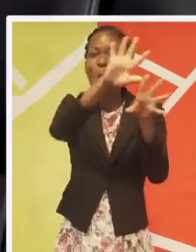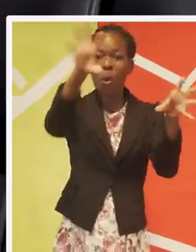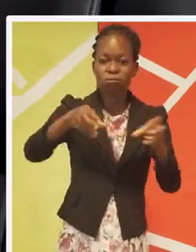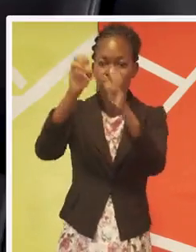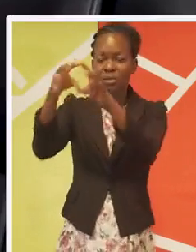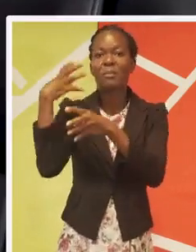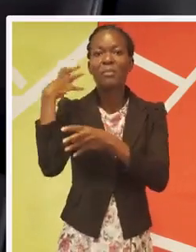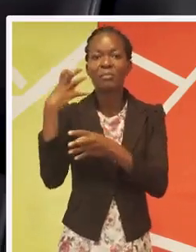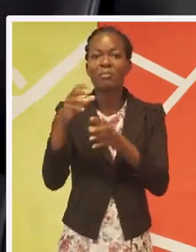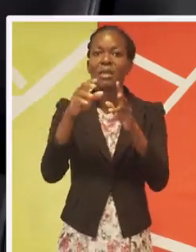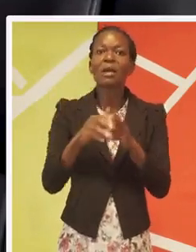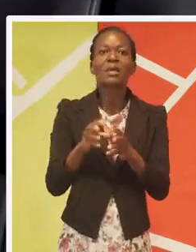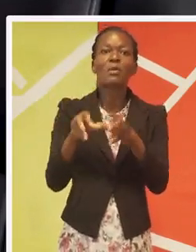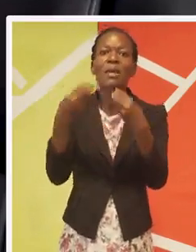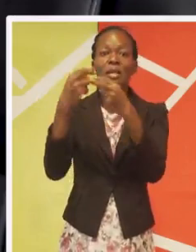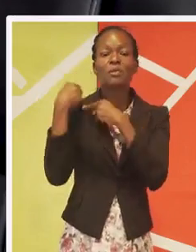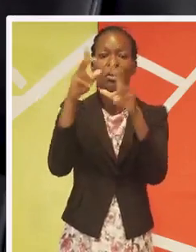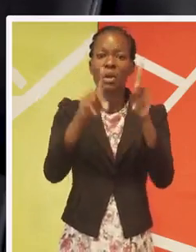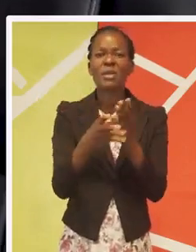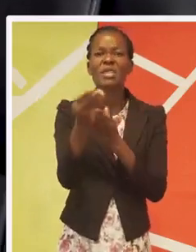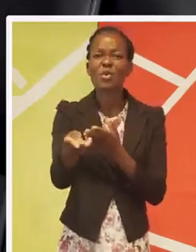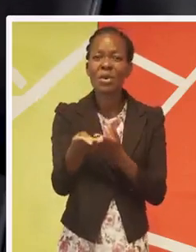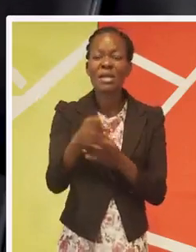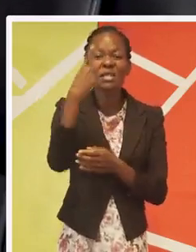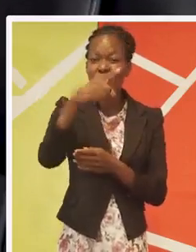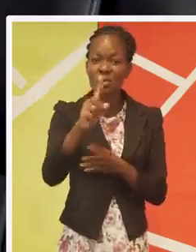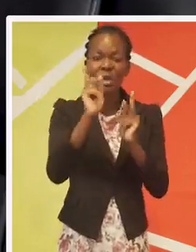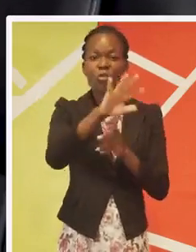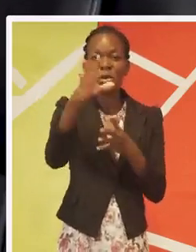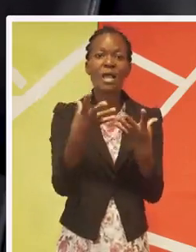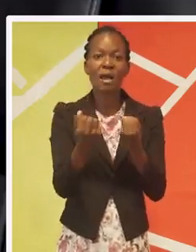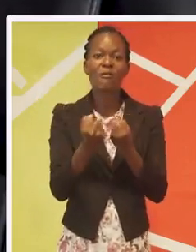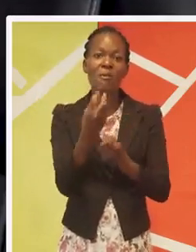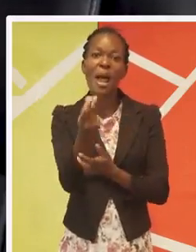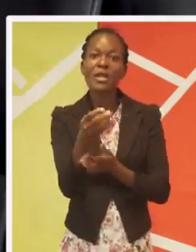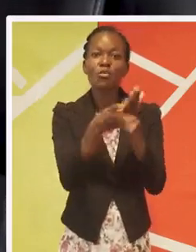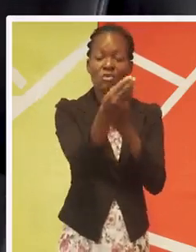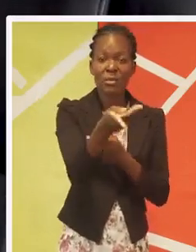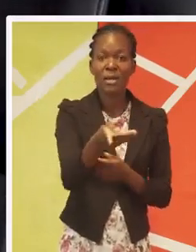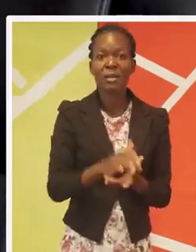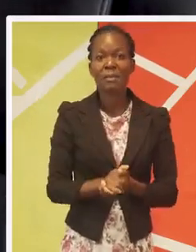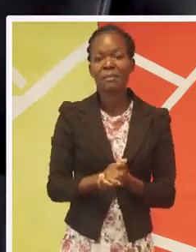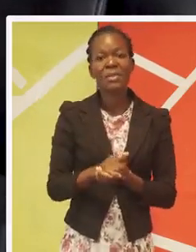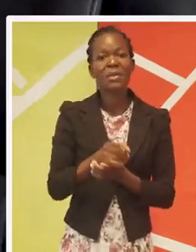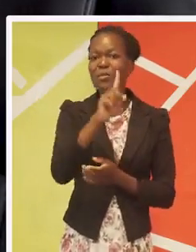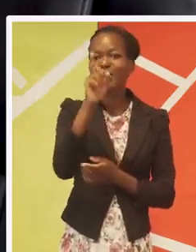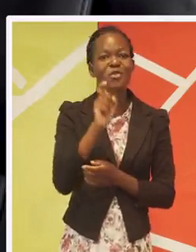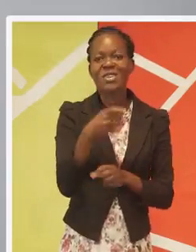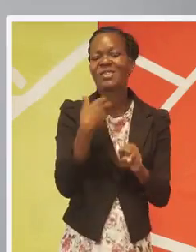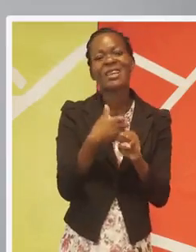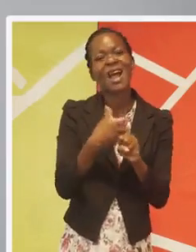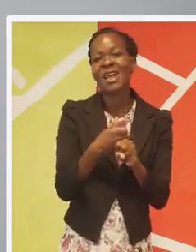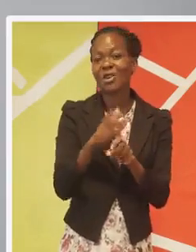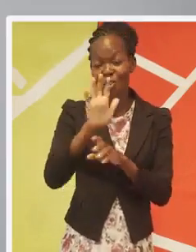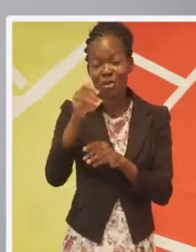poor people who don't have money or the capacity to access these services at a fee? The questions we should be answering.